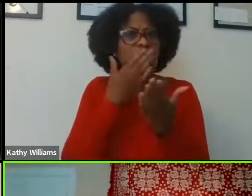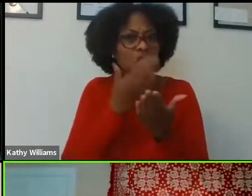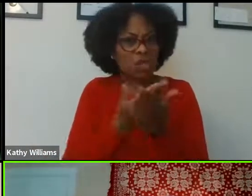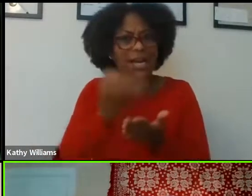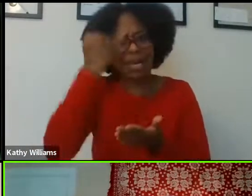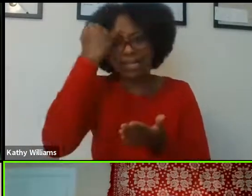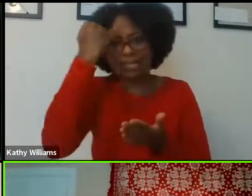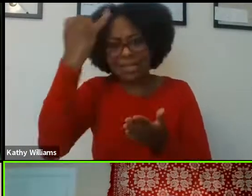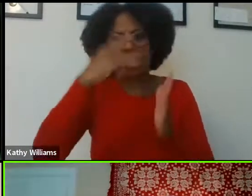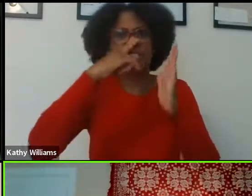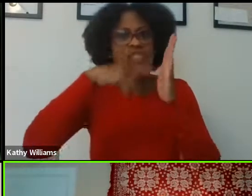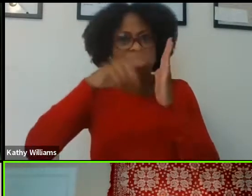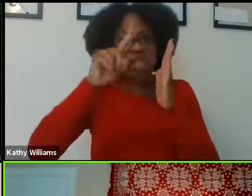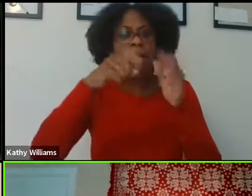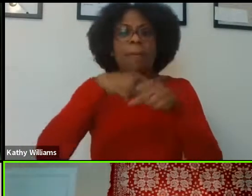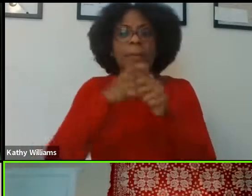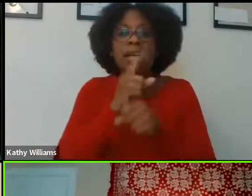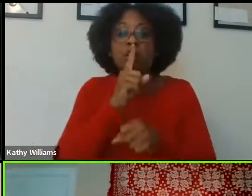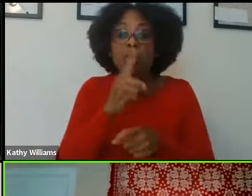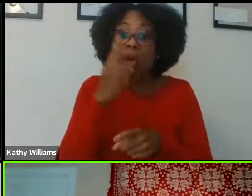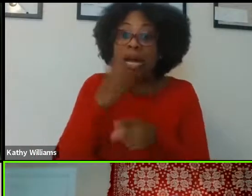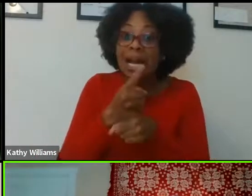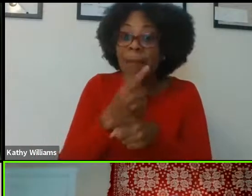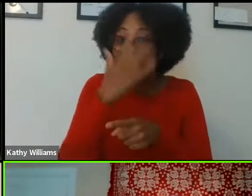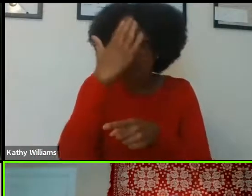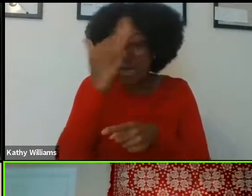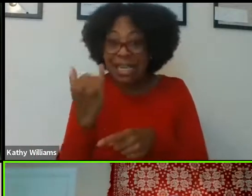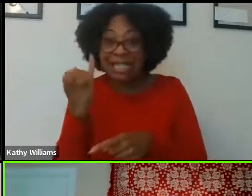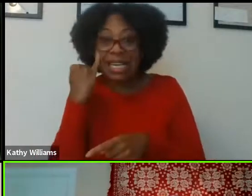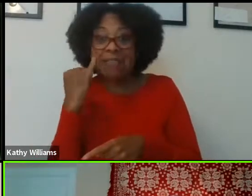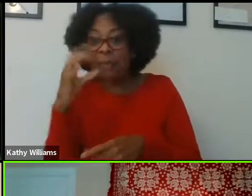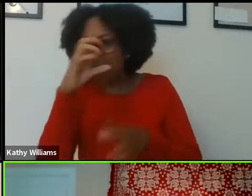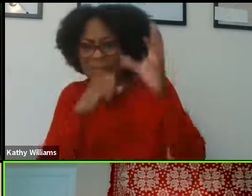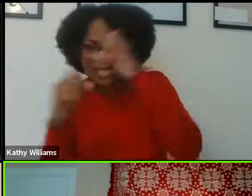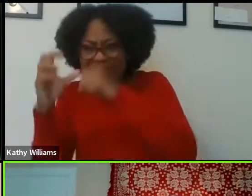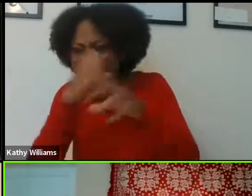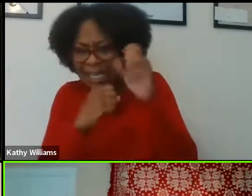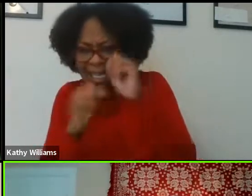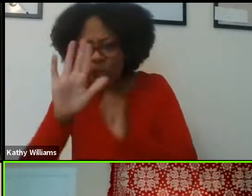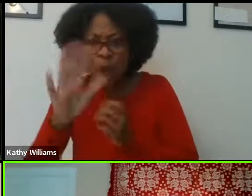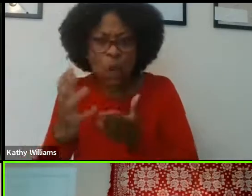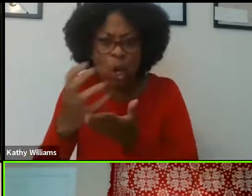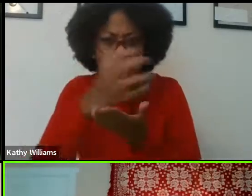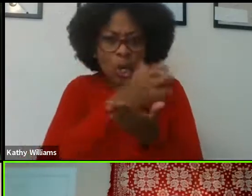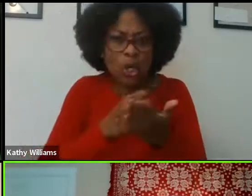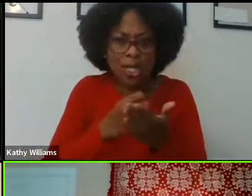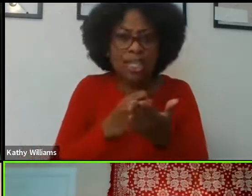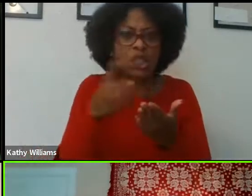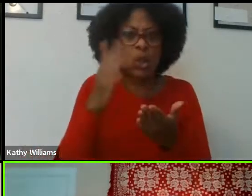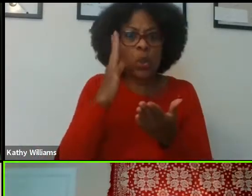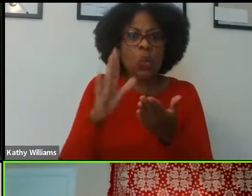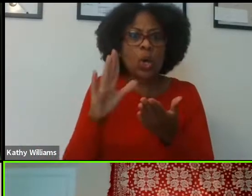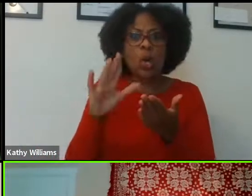make sure it's accurate, because if they're missing earnings, then you're going to lack some credits.